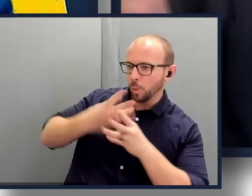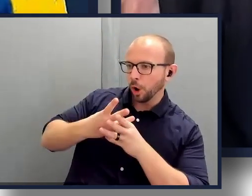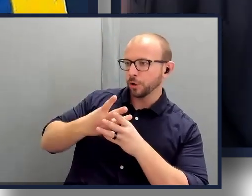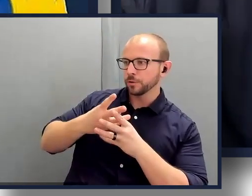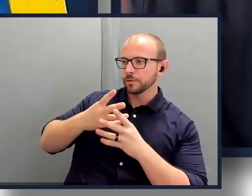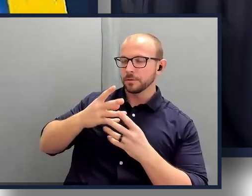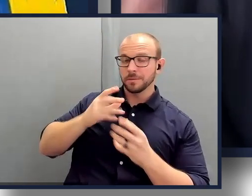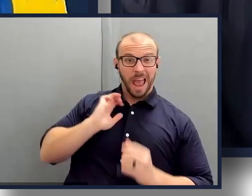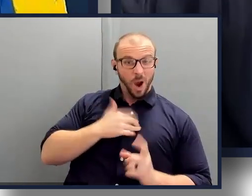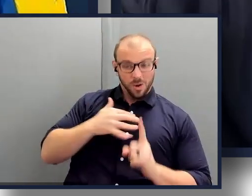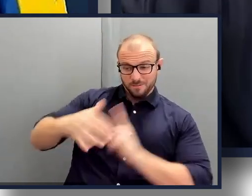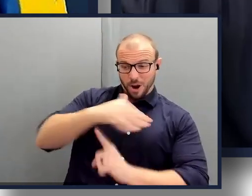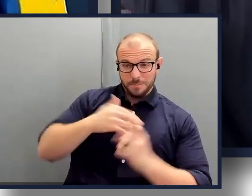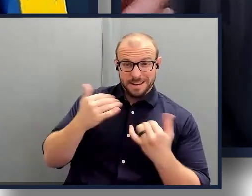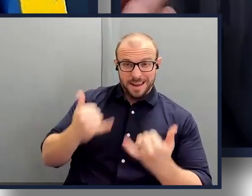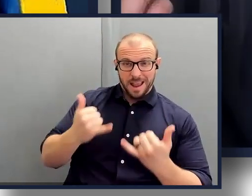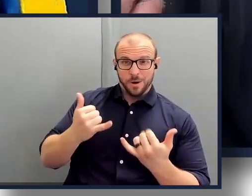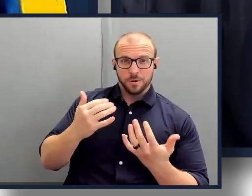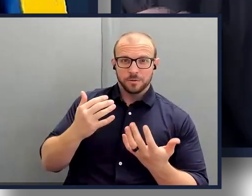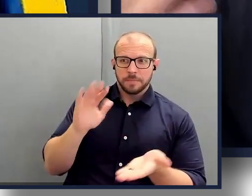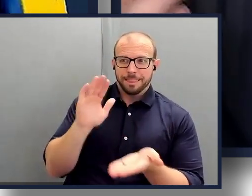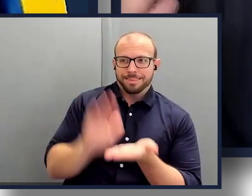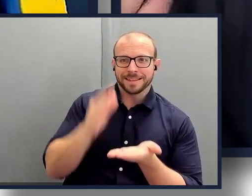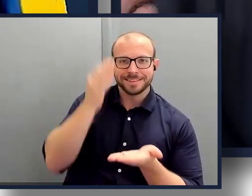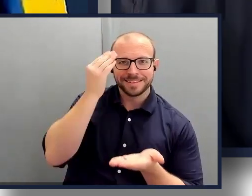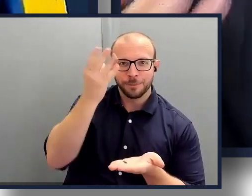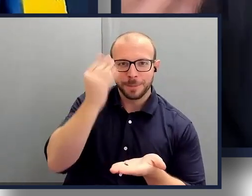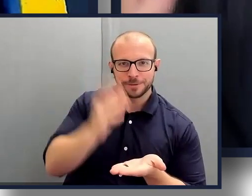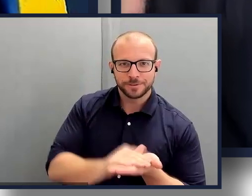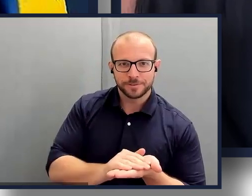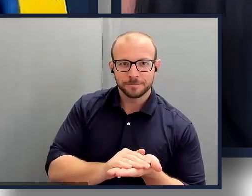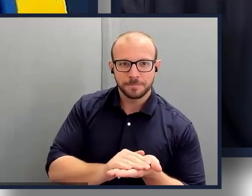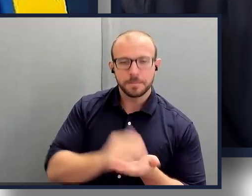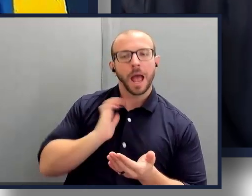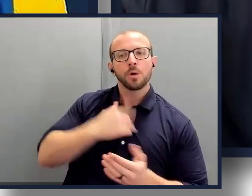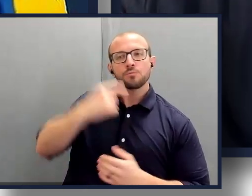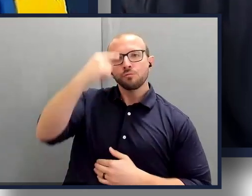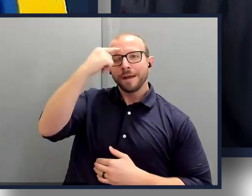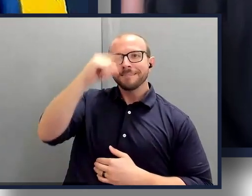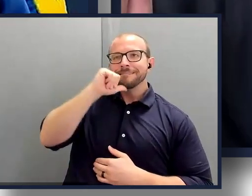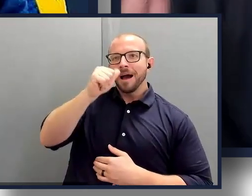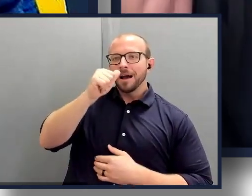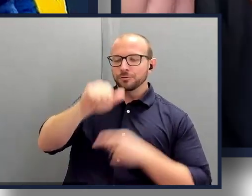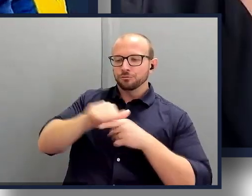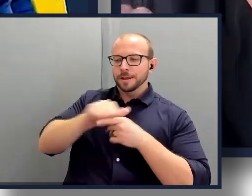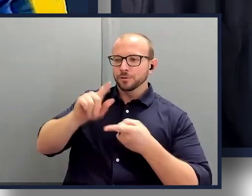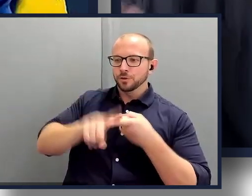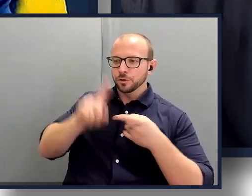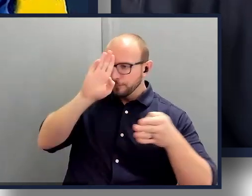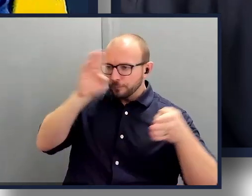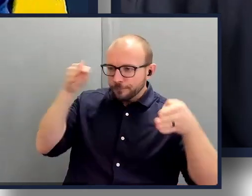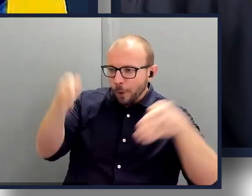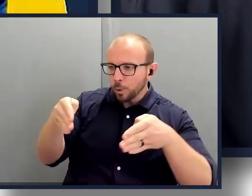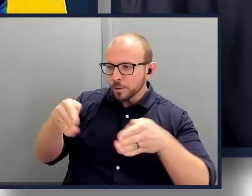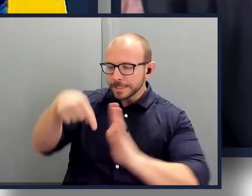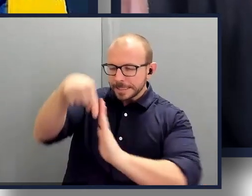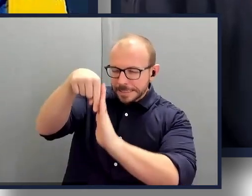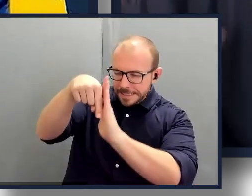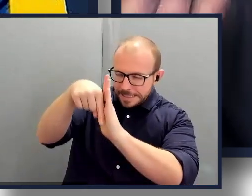brains are not being trained to focus and to concentrate and to go deep